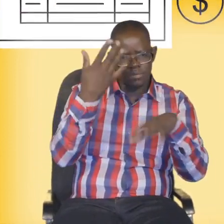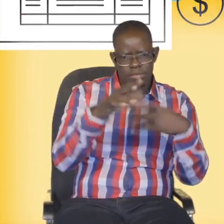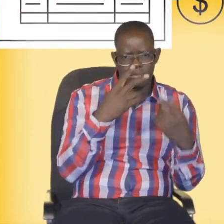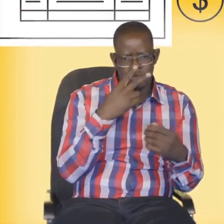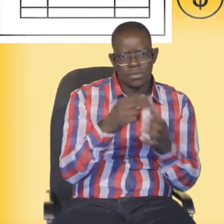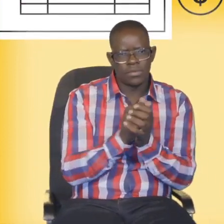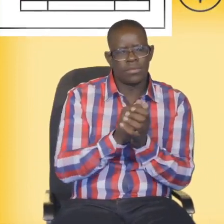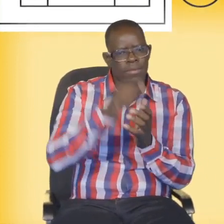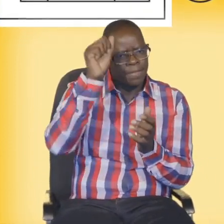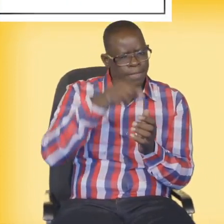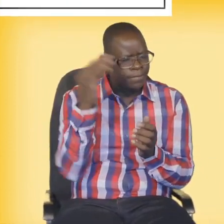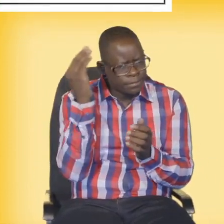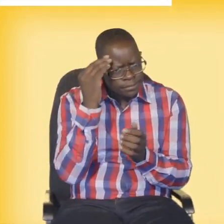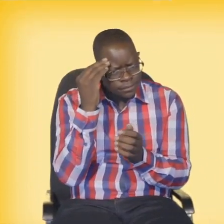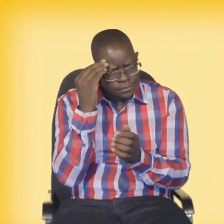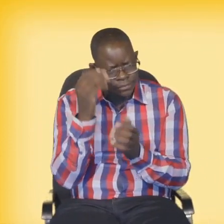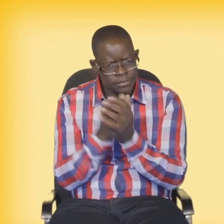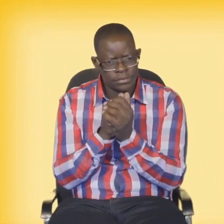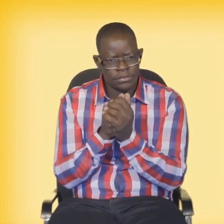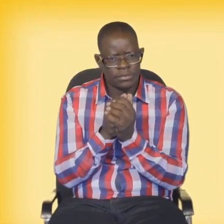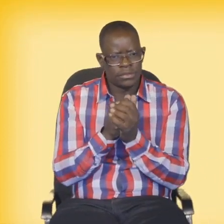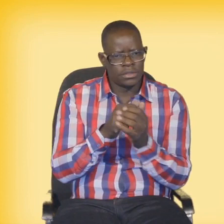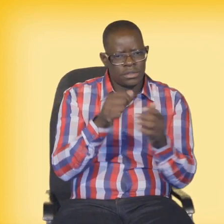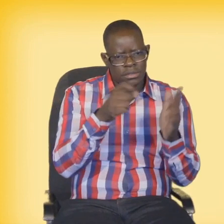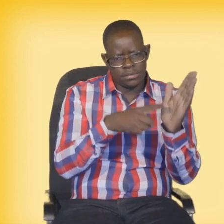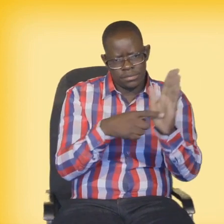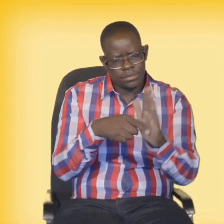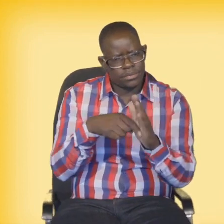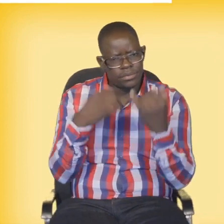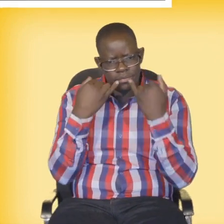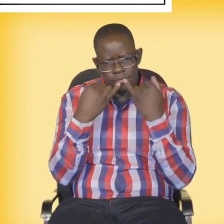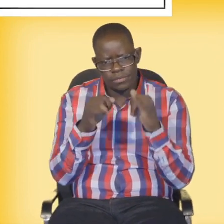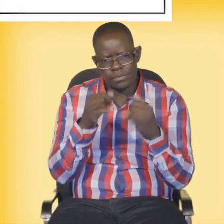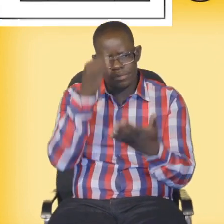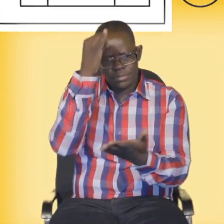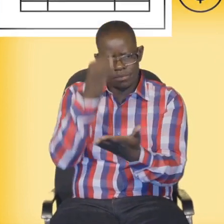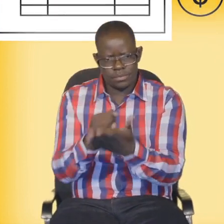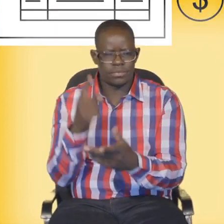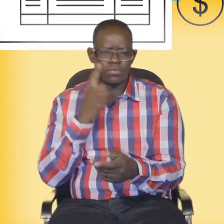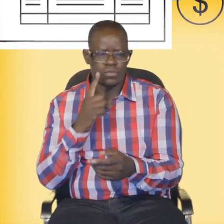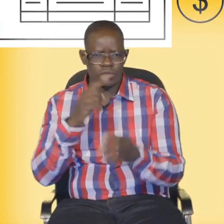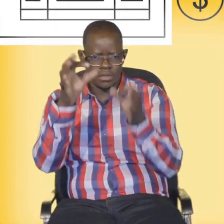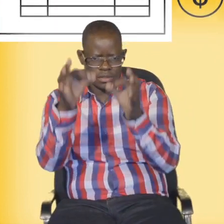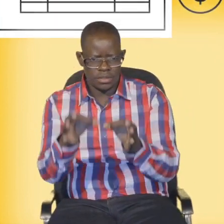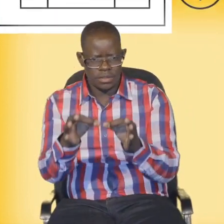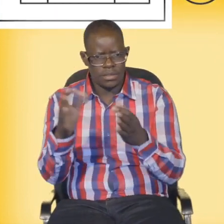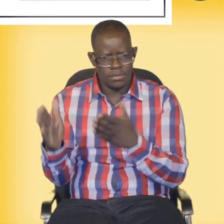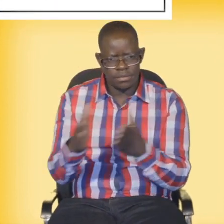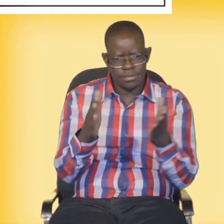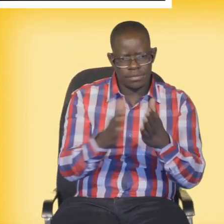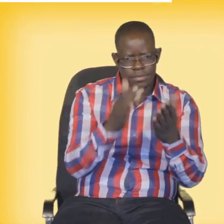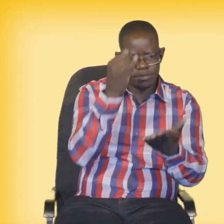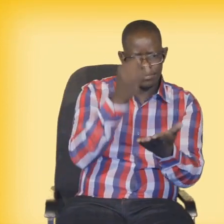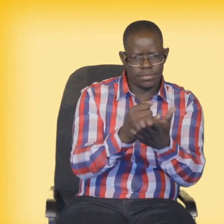this program, you should be able to state the sources of information for creditors control accounts, prepare the